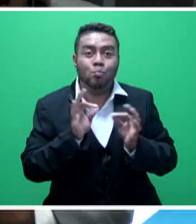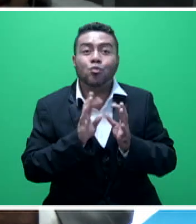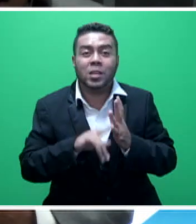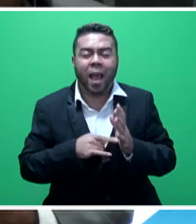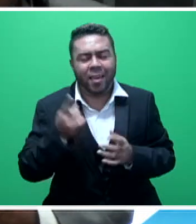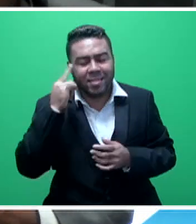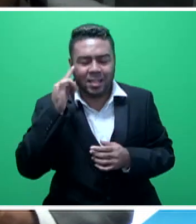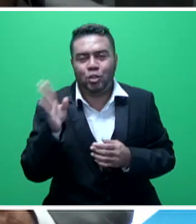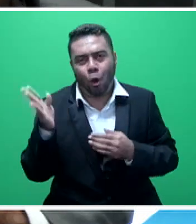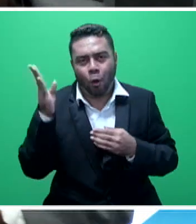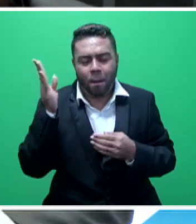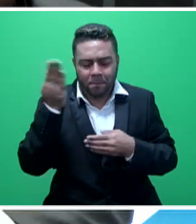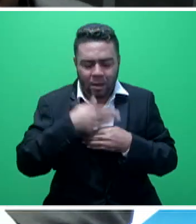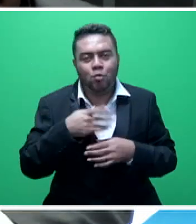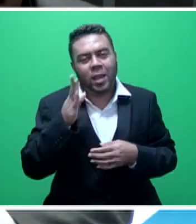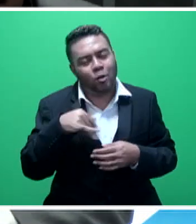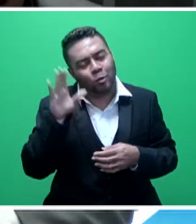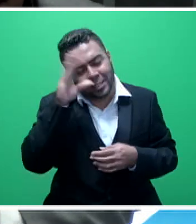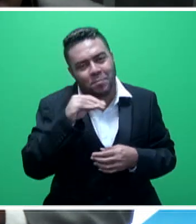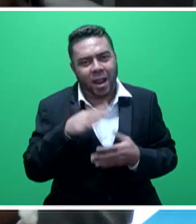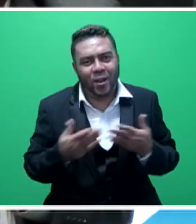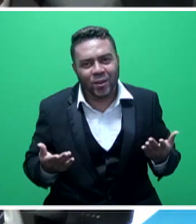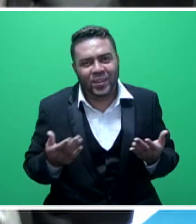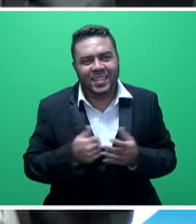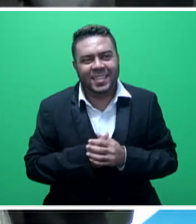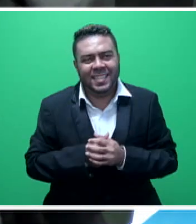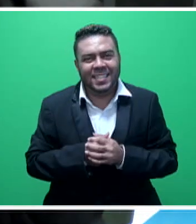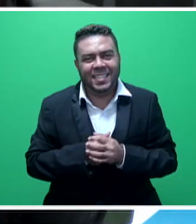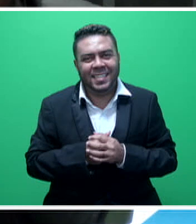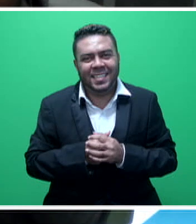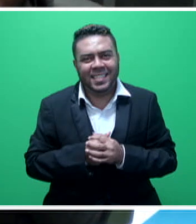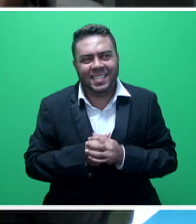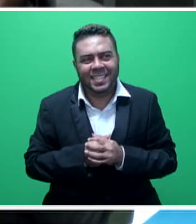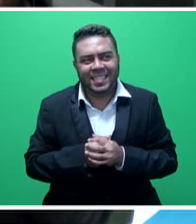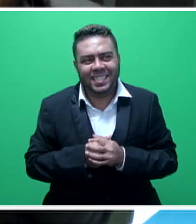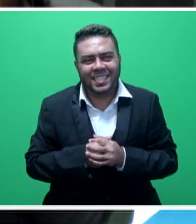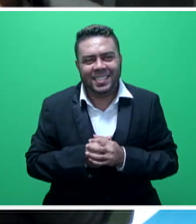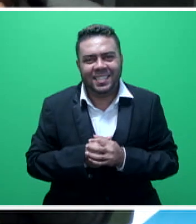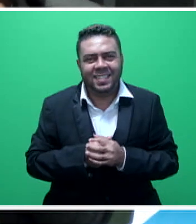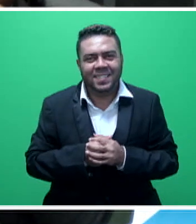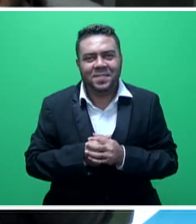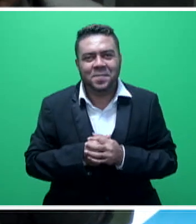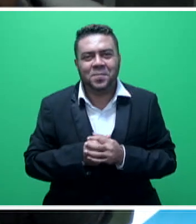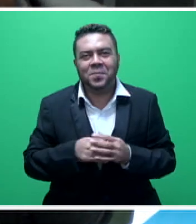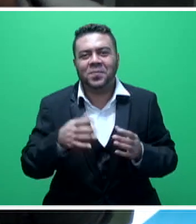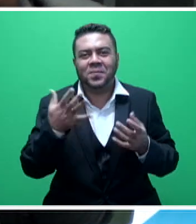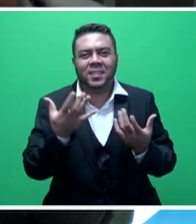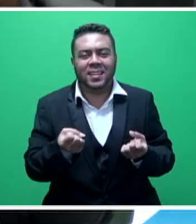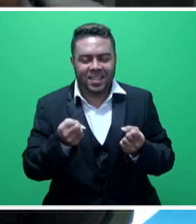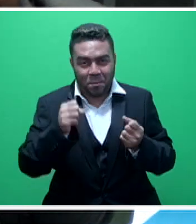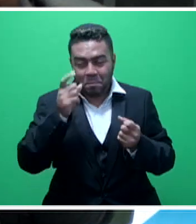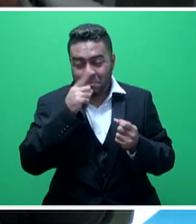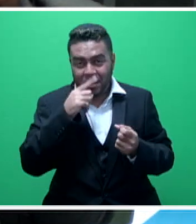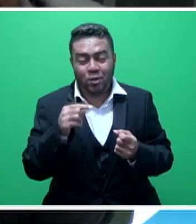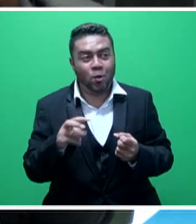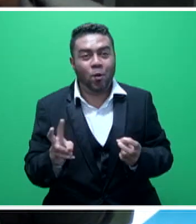also, so you can go to bed now. And also want to just acknowledge those who are also on social media and Team